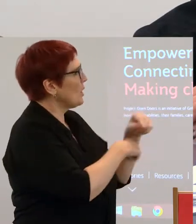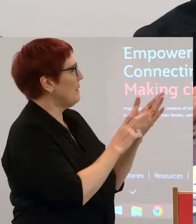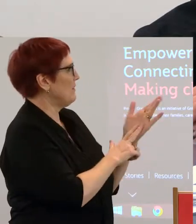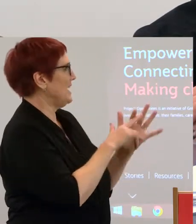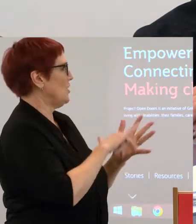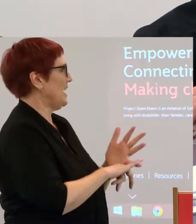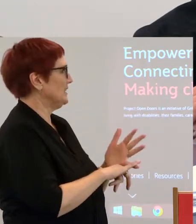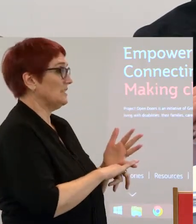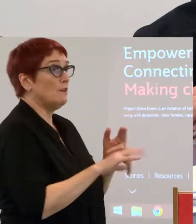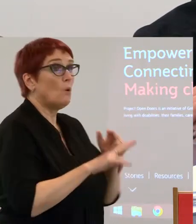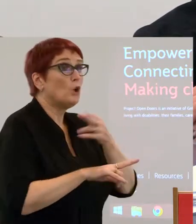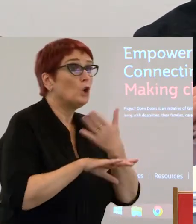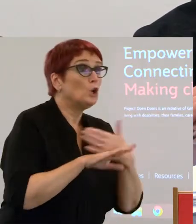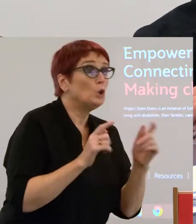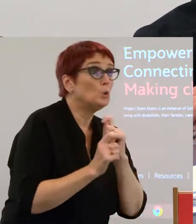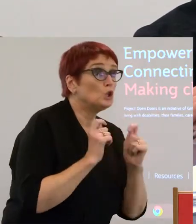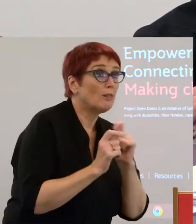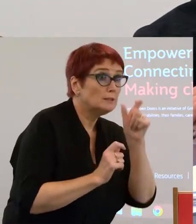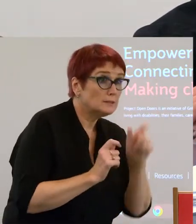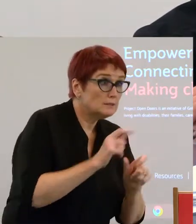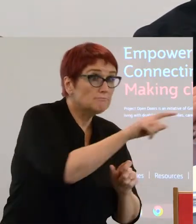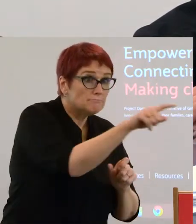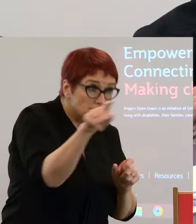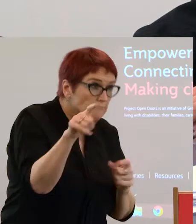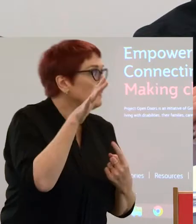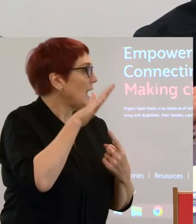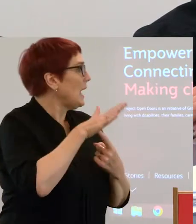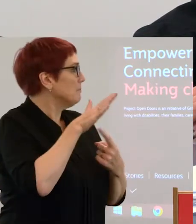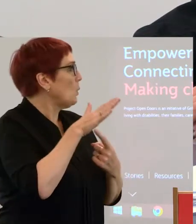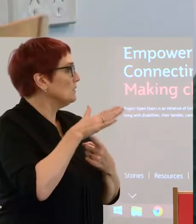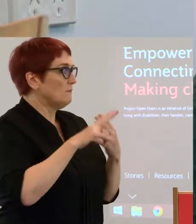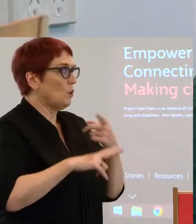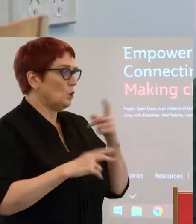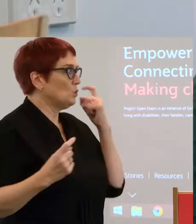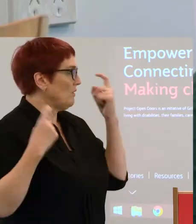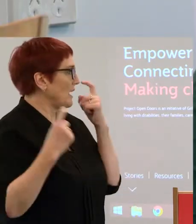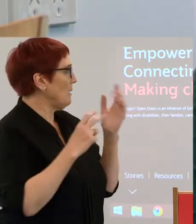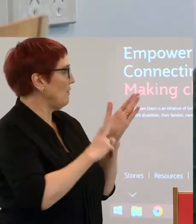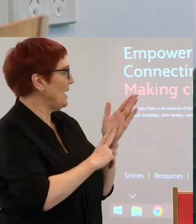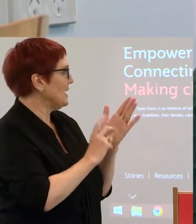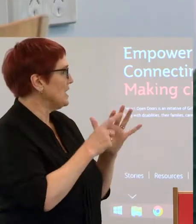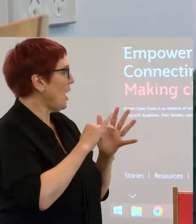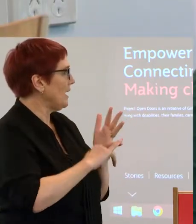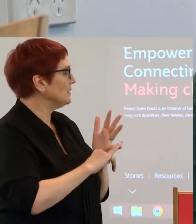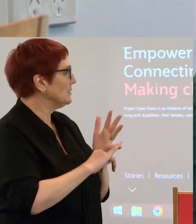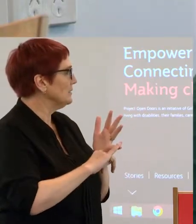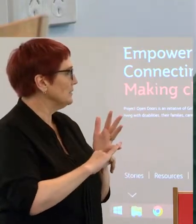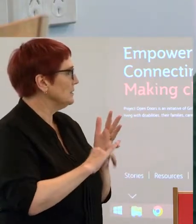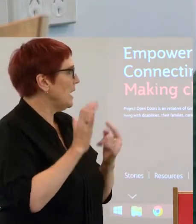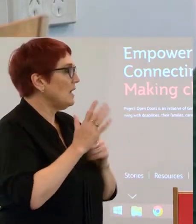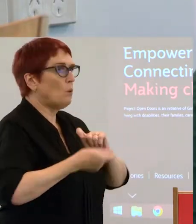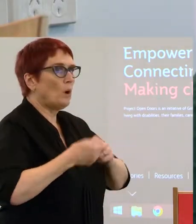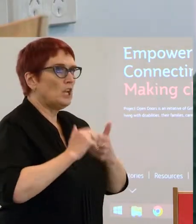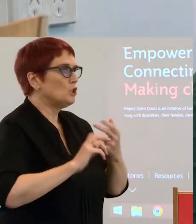And so to the emerging journalism students, I think this is really a really important issue to be embracing